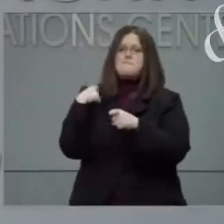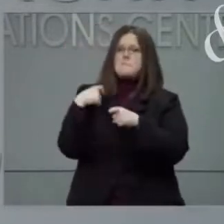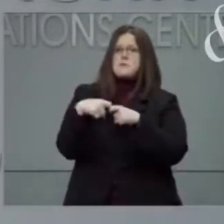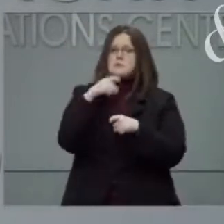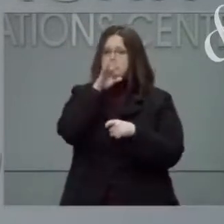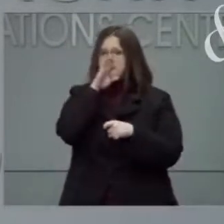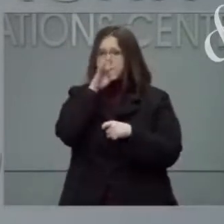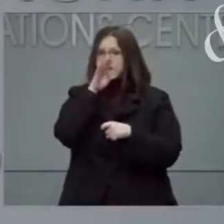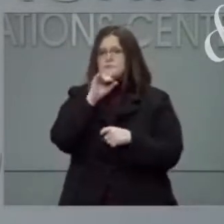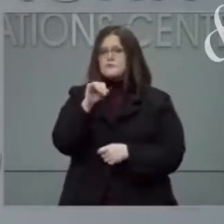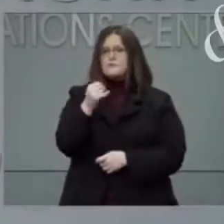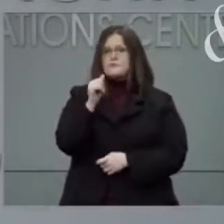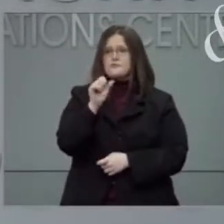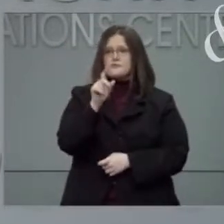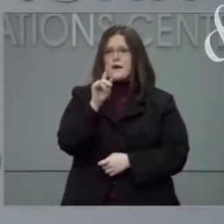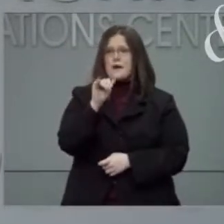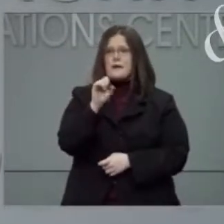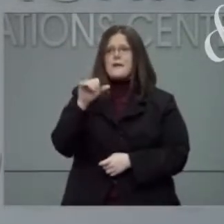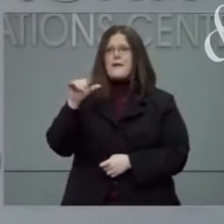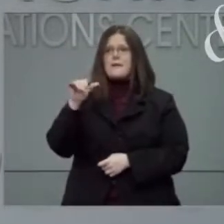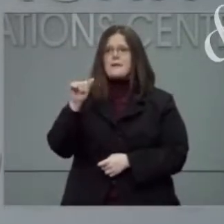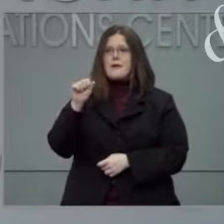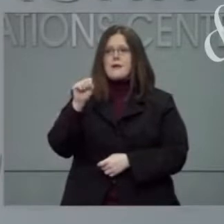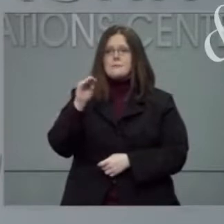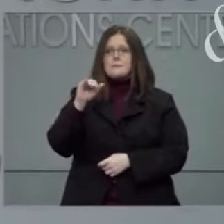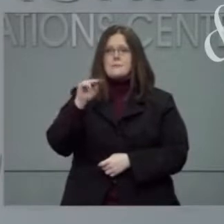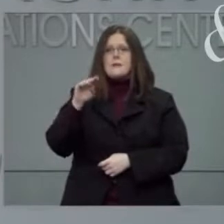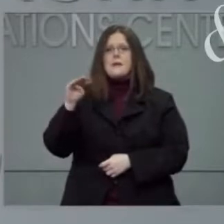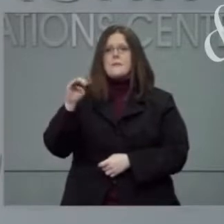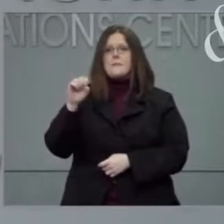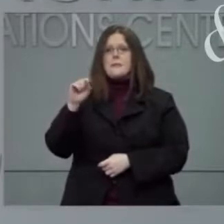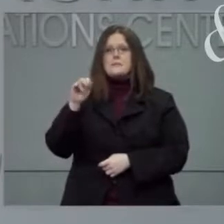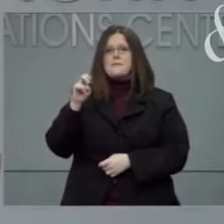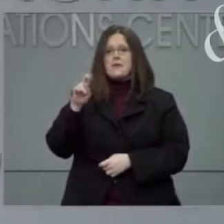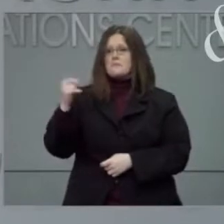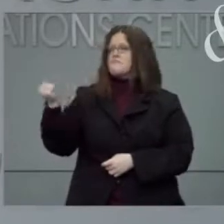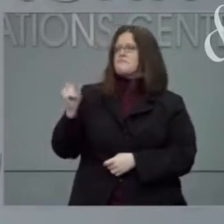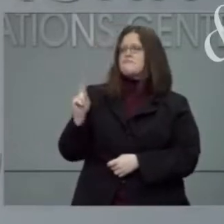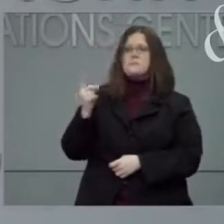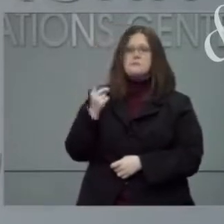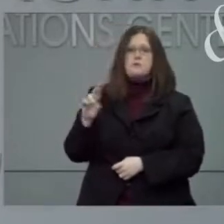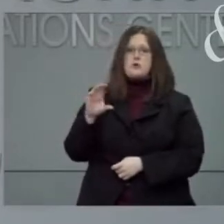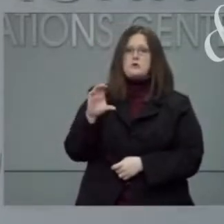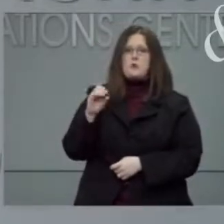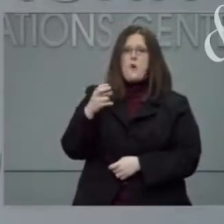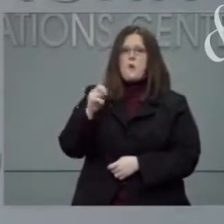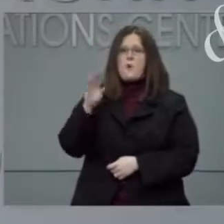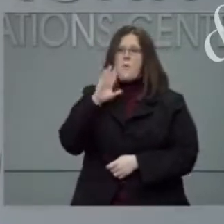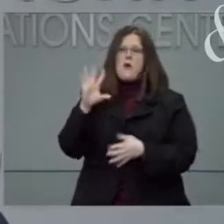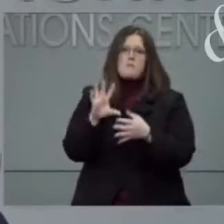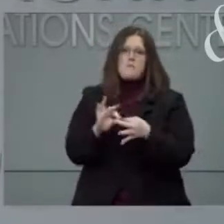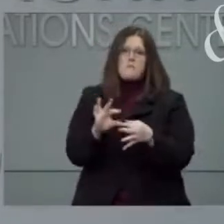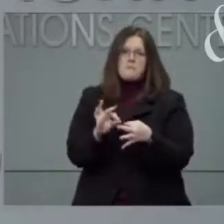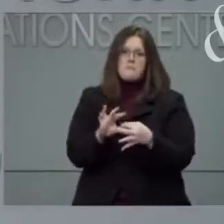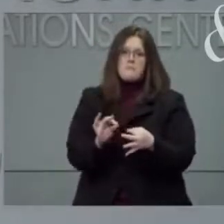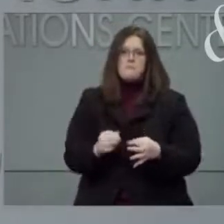language interpreters. I'll now recognize Dr. Cohen for a few remarks. Dr. Cohen.